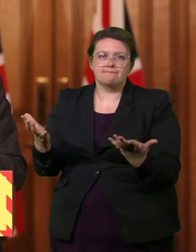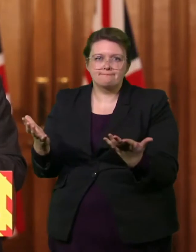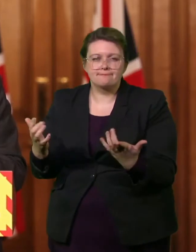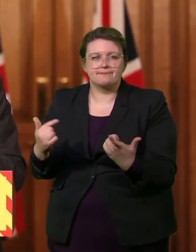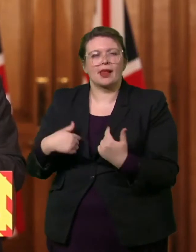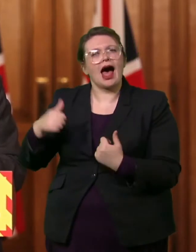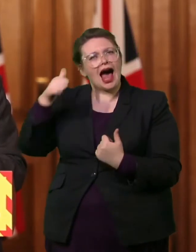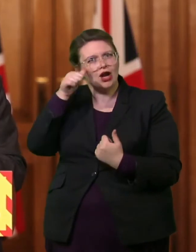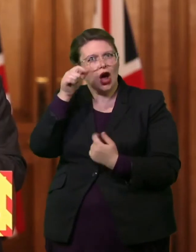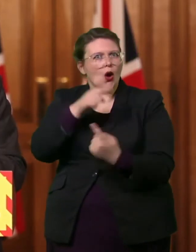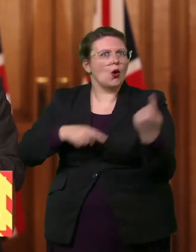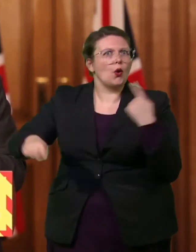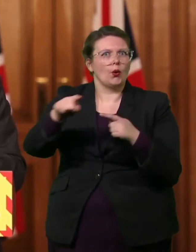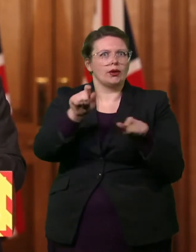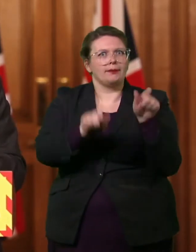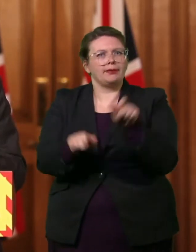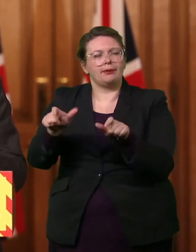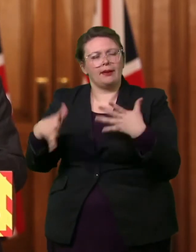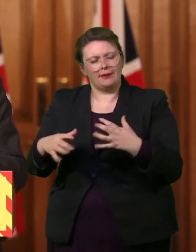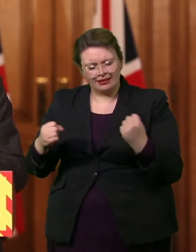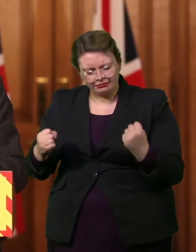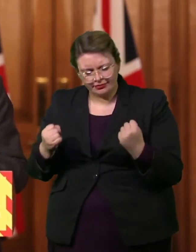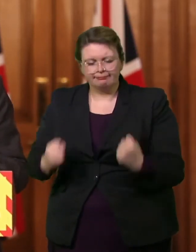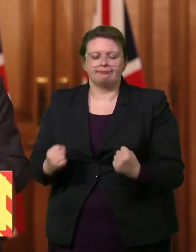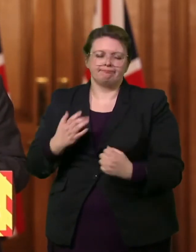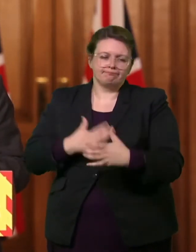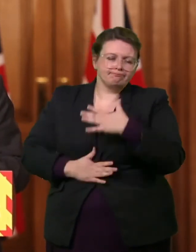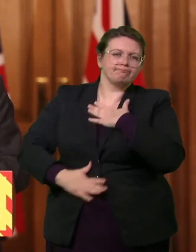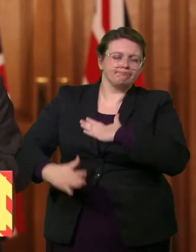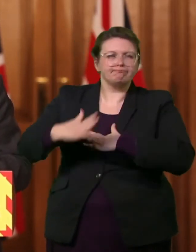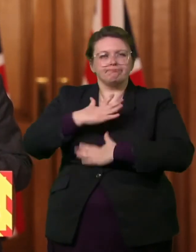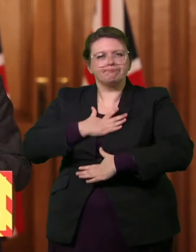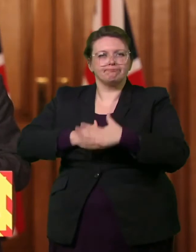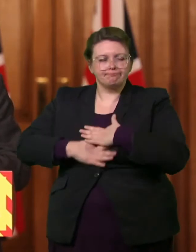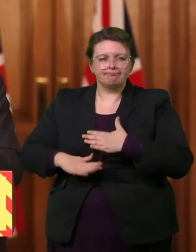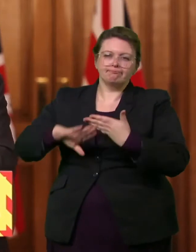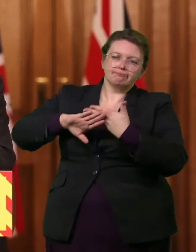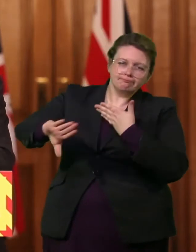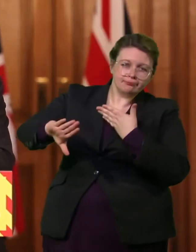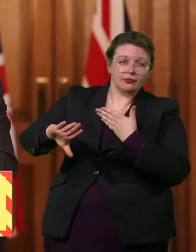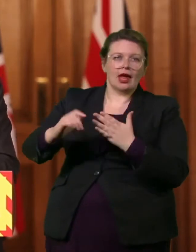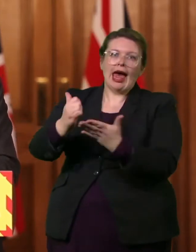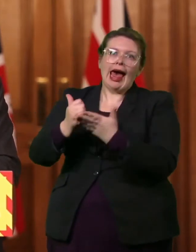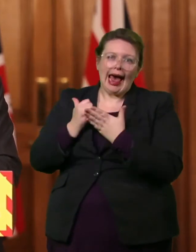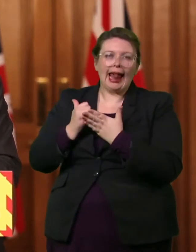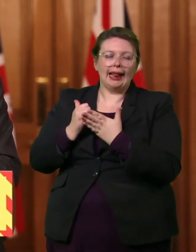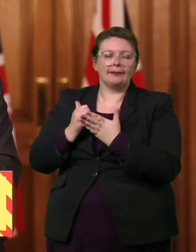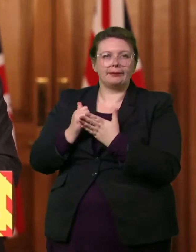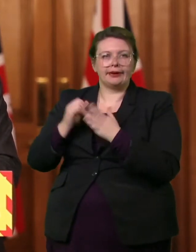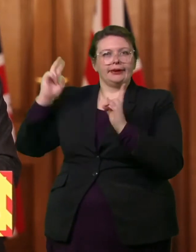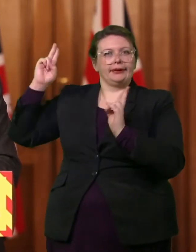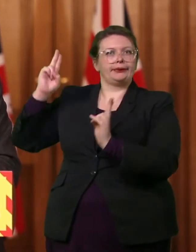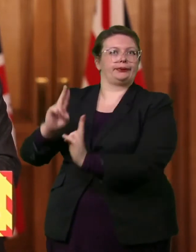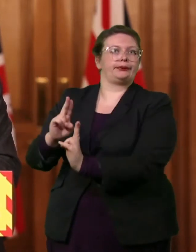that people have made have had that very, very positive impact. We do look, of course, at